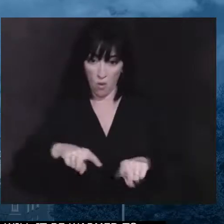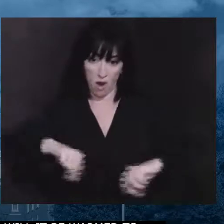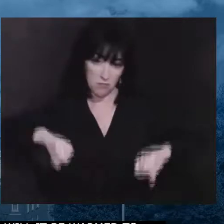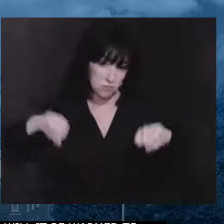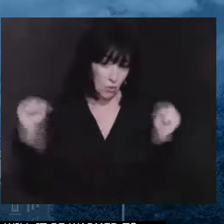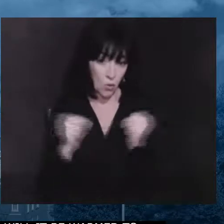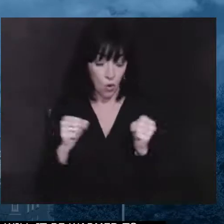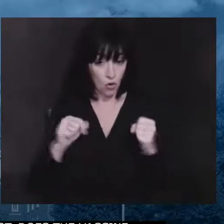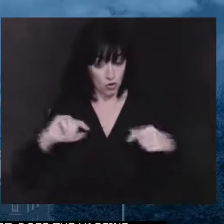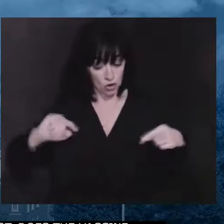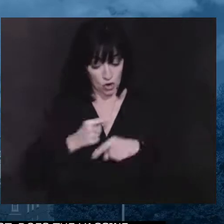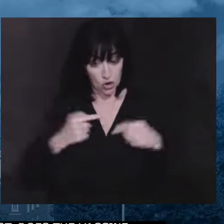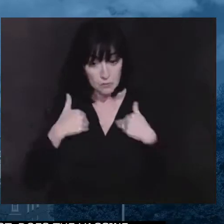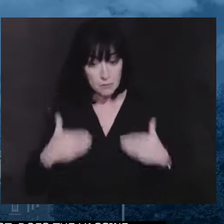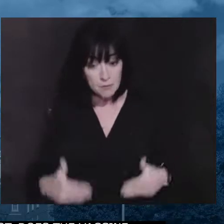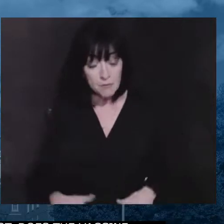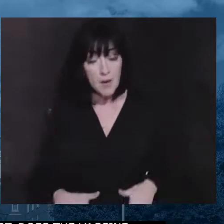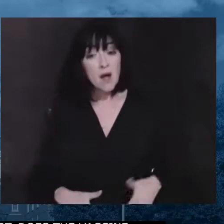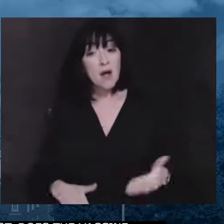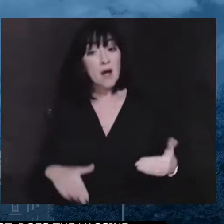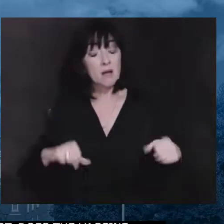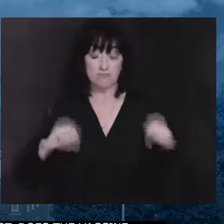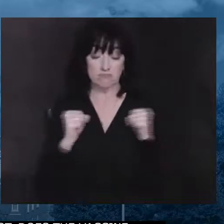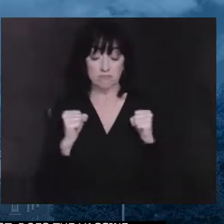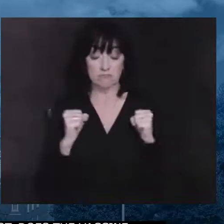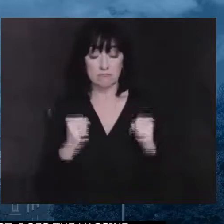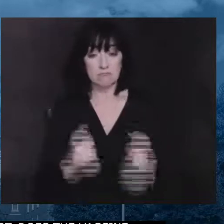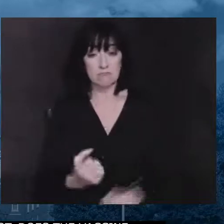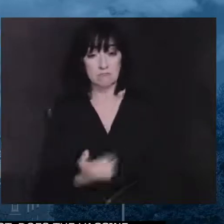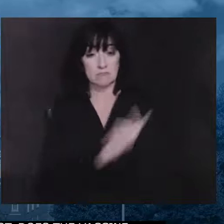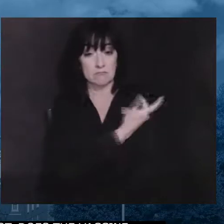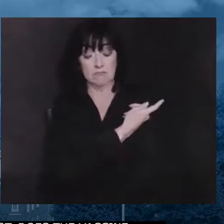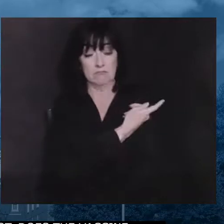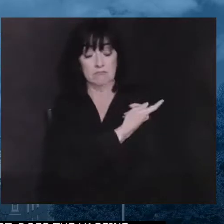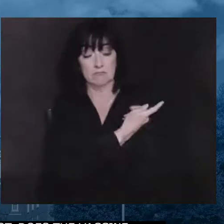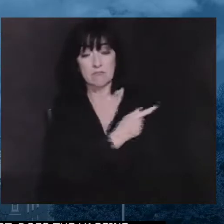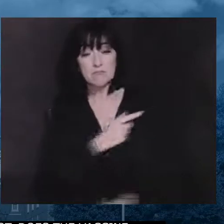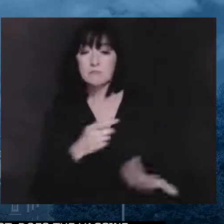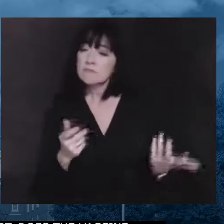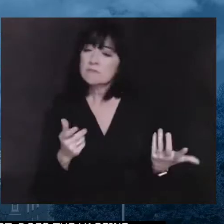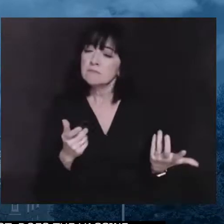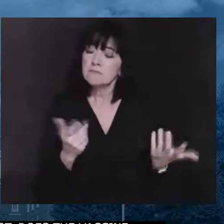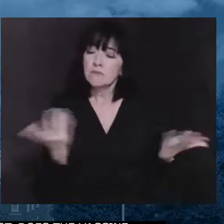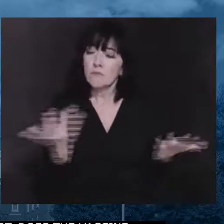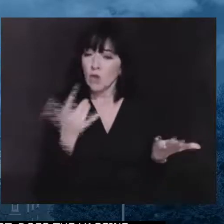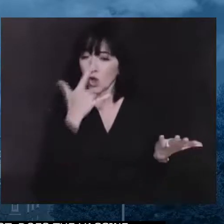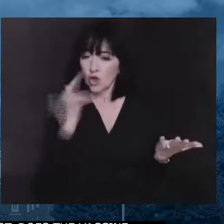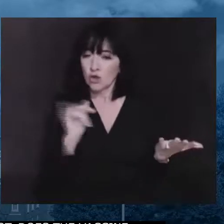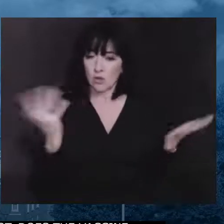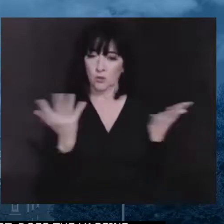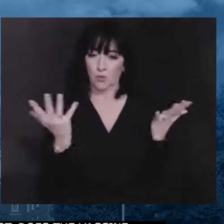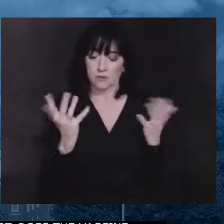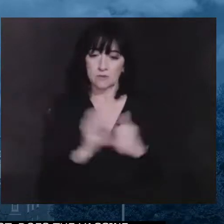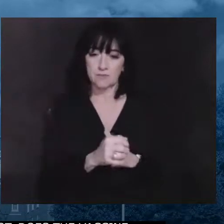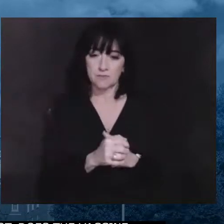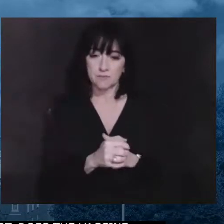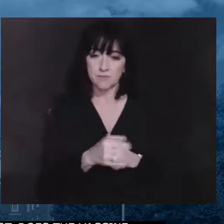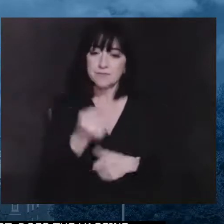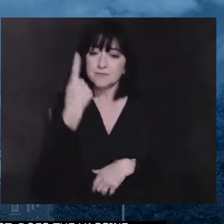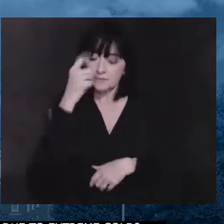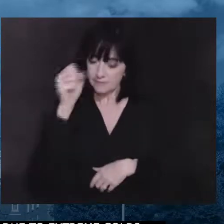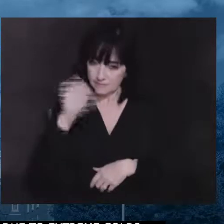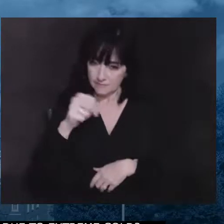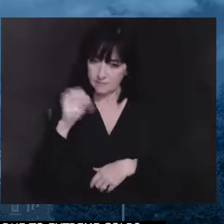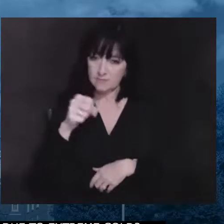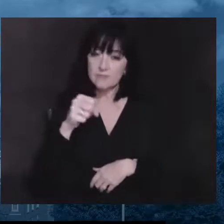Dr. Rattay? Yes, Governor, I'll take that one. So the vaccine needs to be brought to room